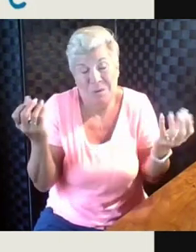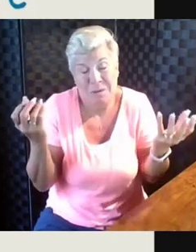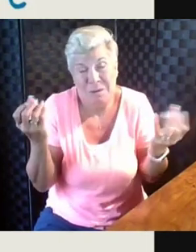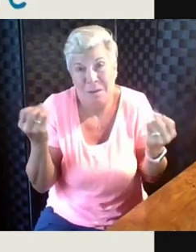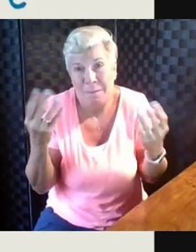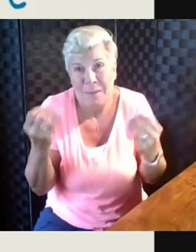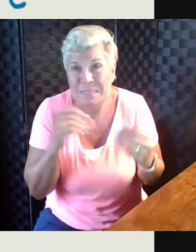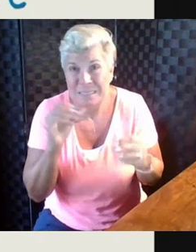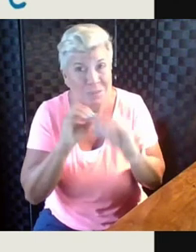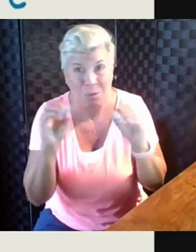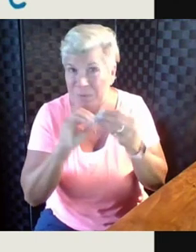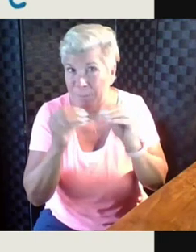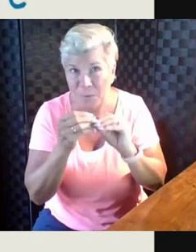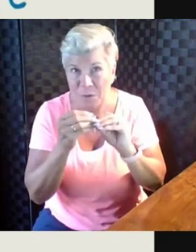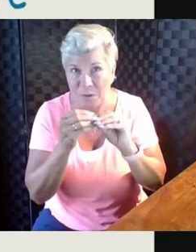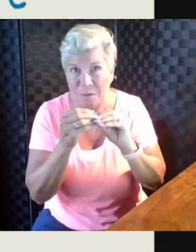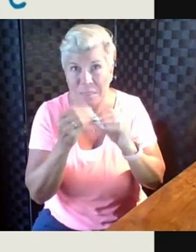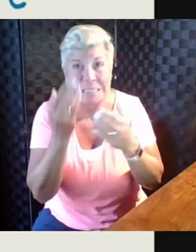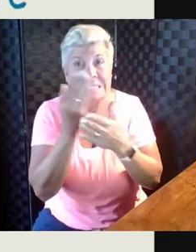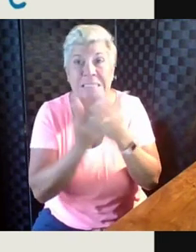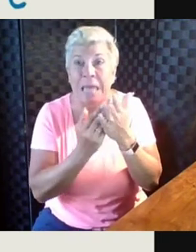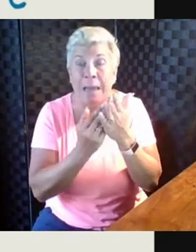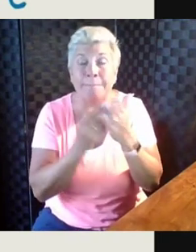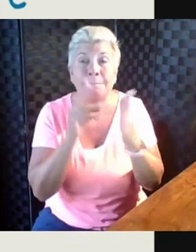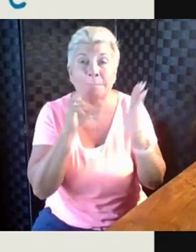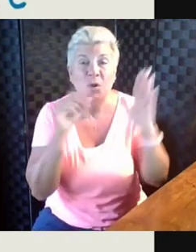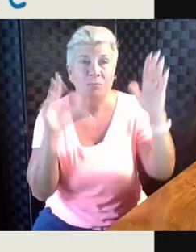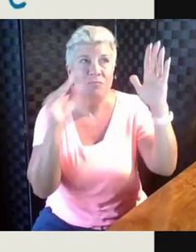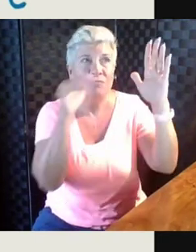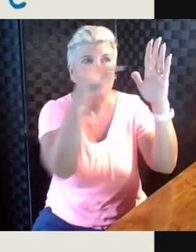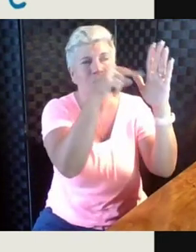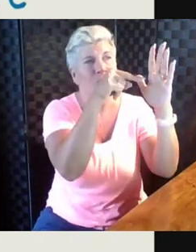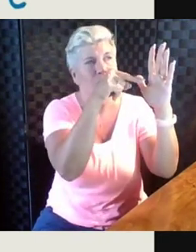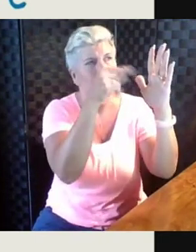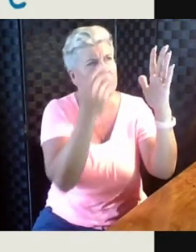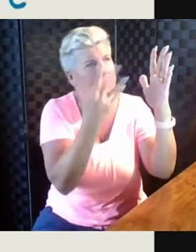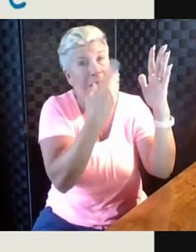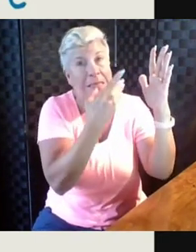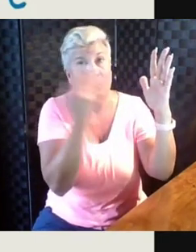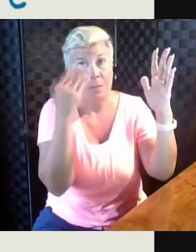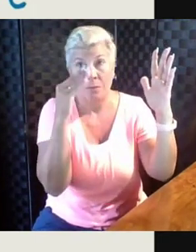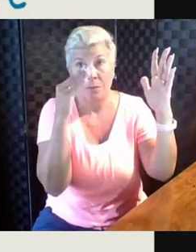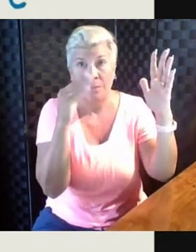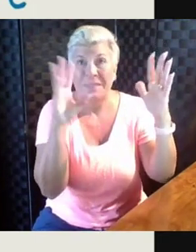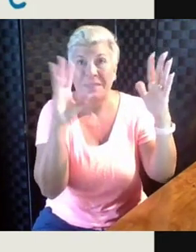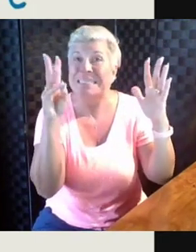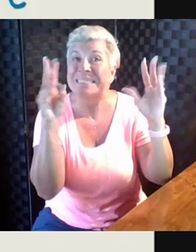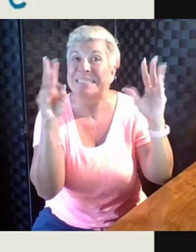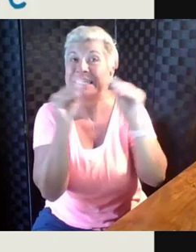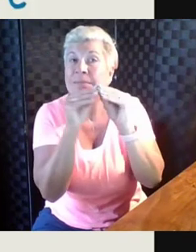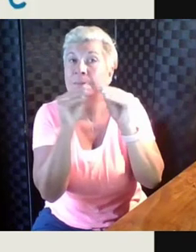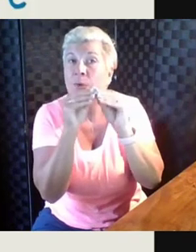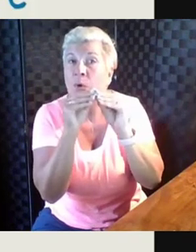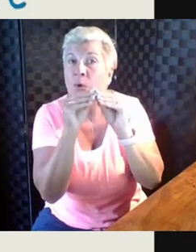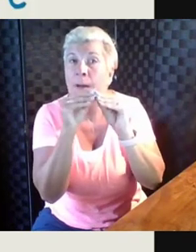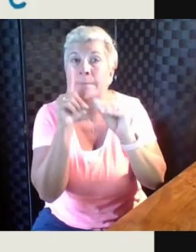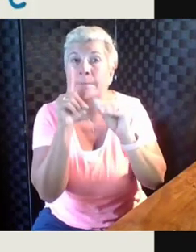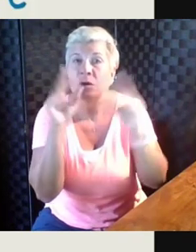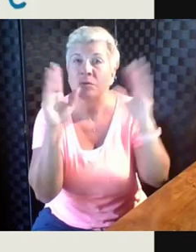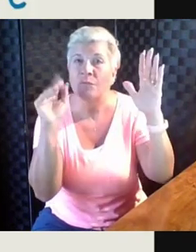inside because I'm not sure how many birds there are. Let's keep reading. 6 more birds flew over.